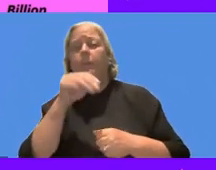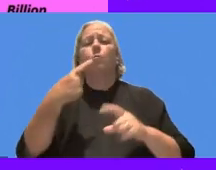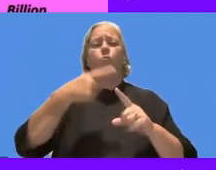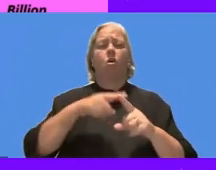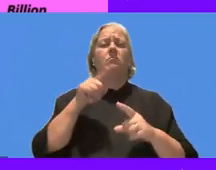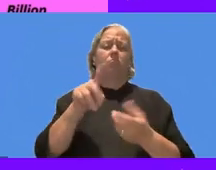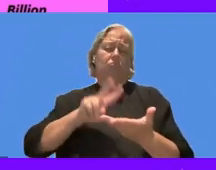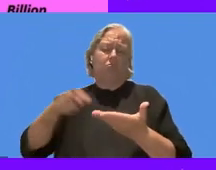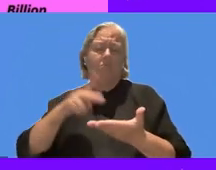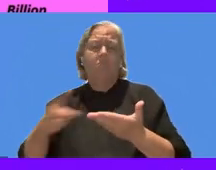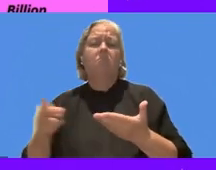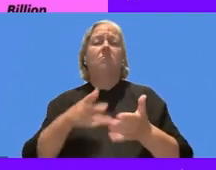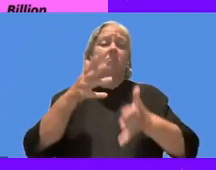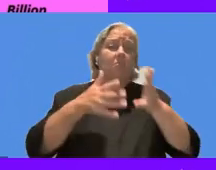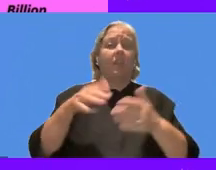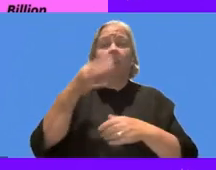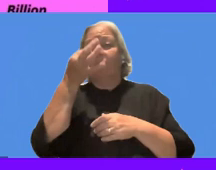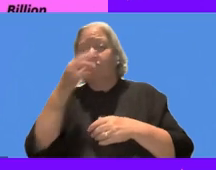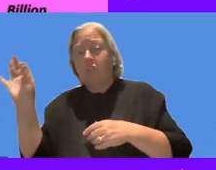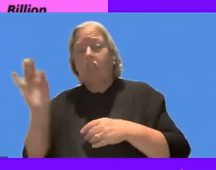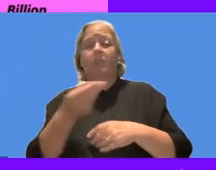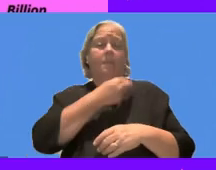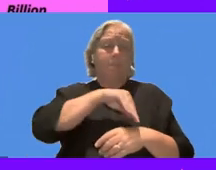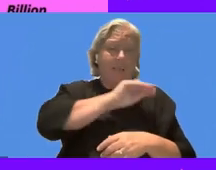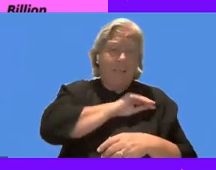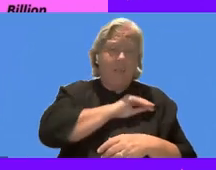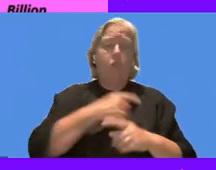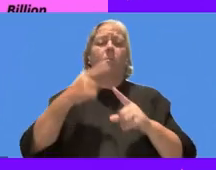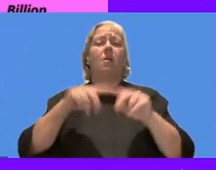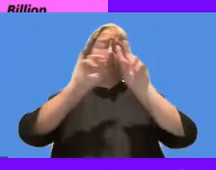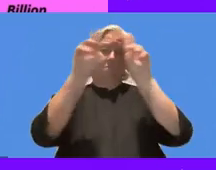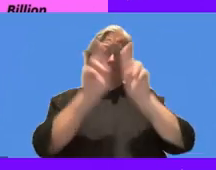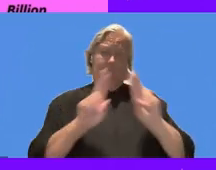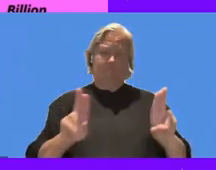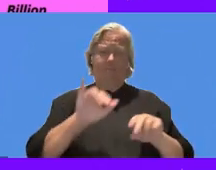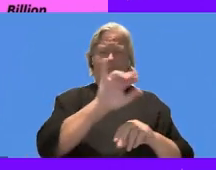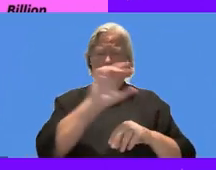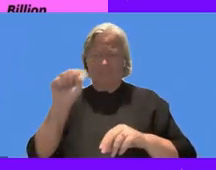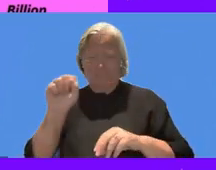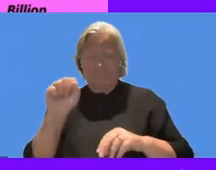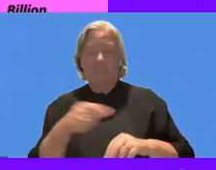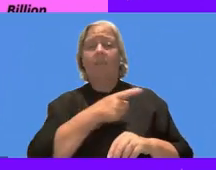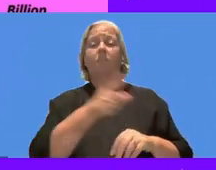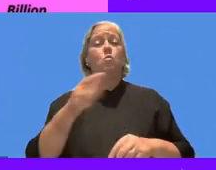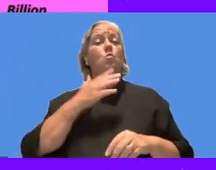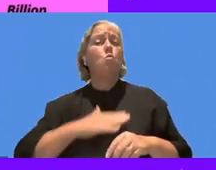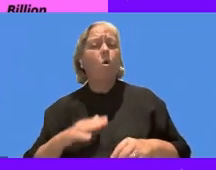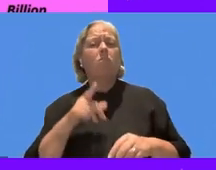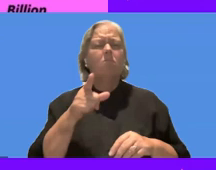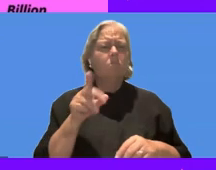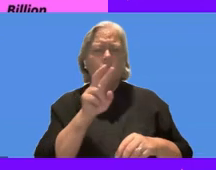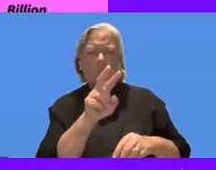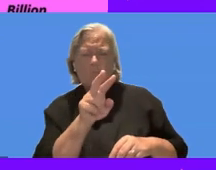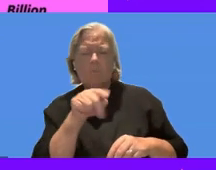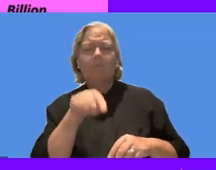French, we have Spanish, and we have International Sign Language. So if you do want to join any of those channels and listen in your